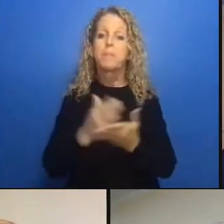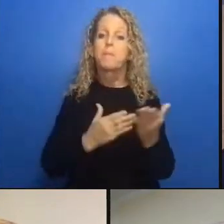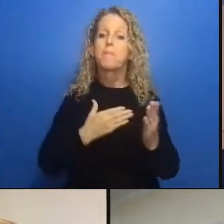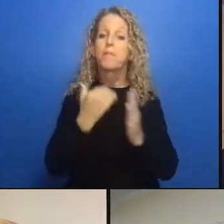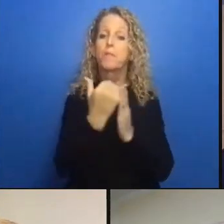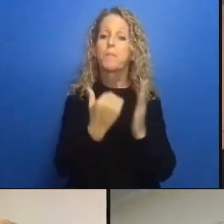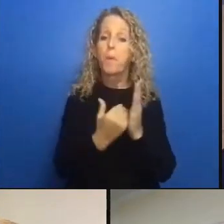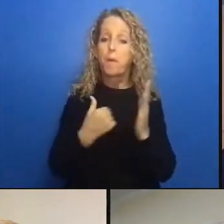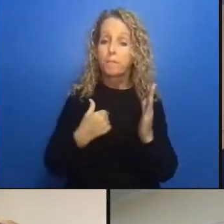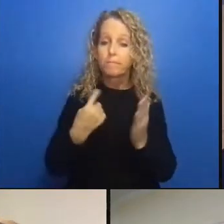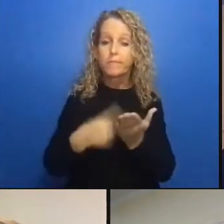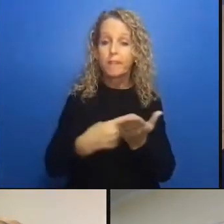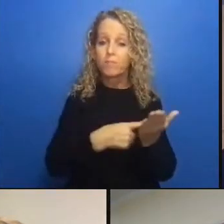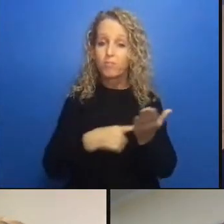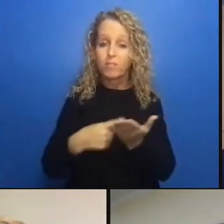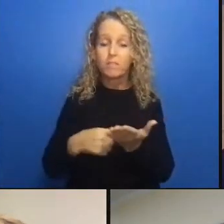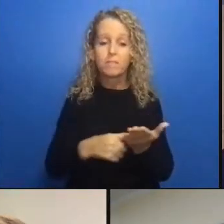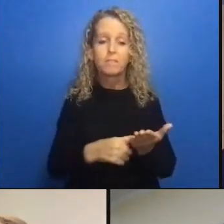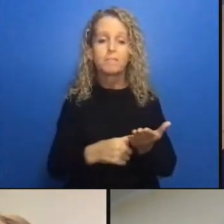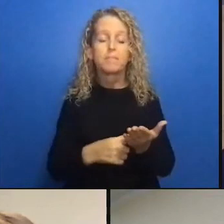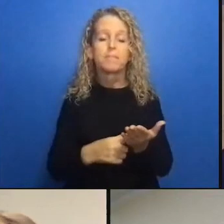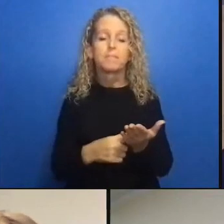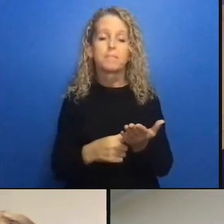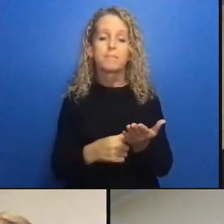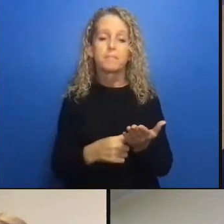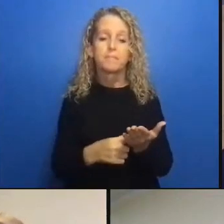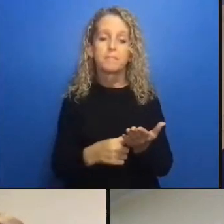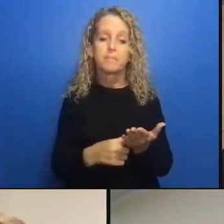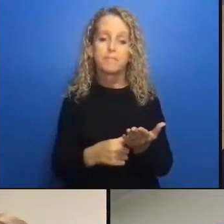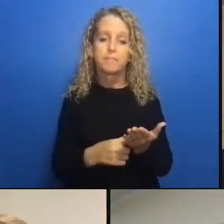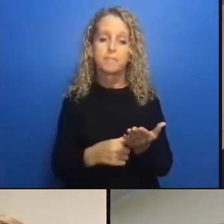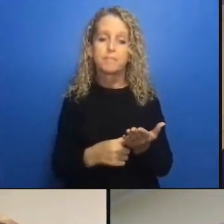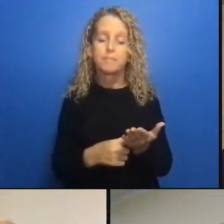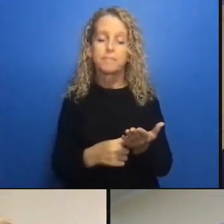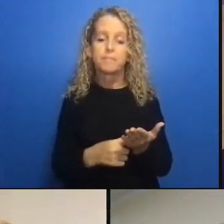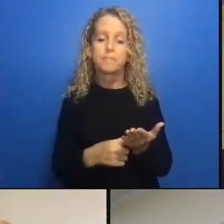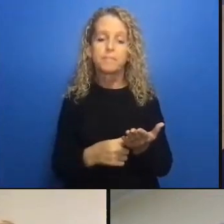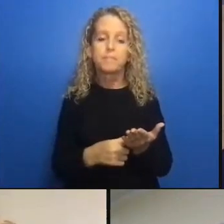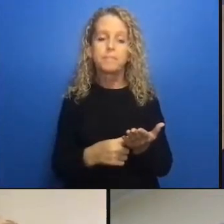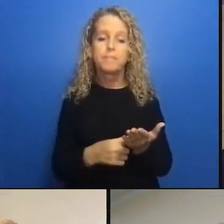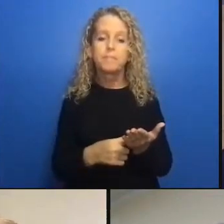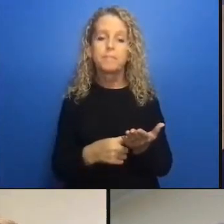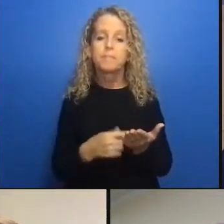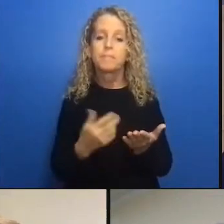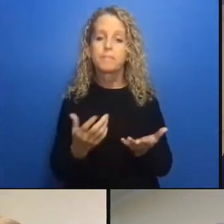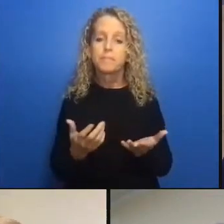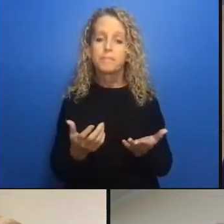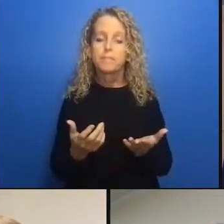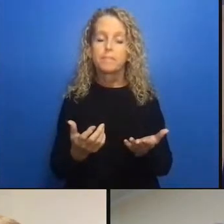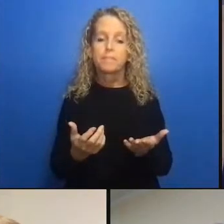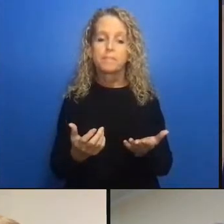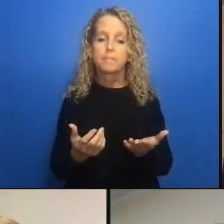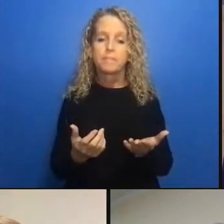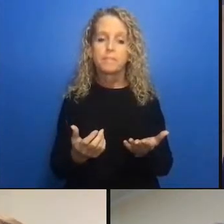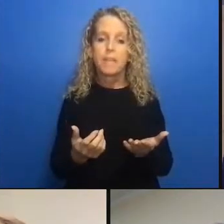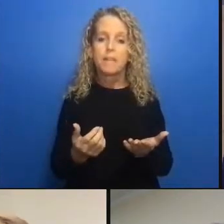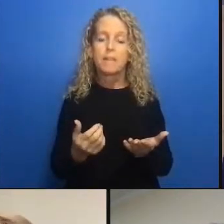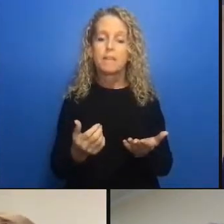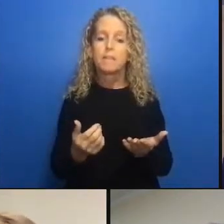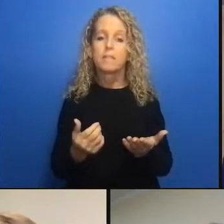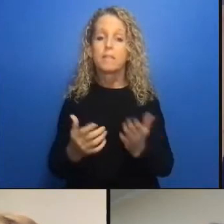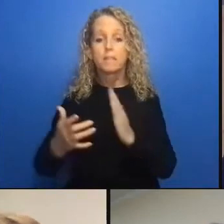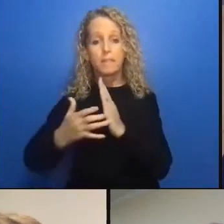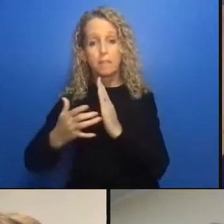forming the report was, what are the non-technical skills that we need to give our students and our